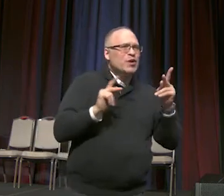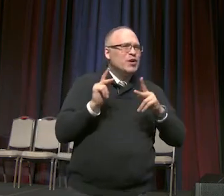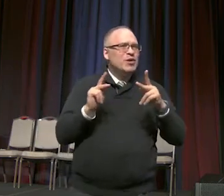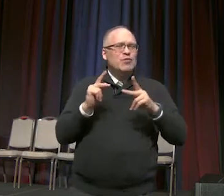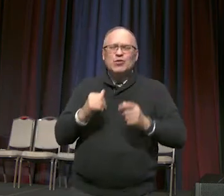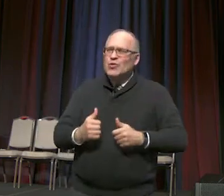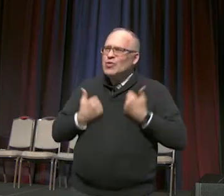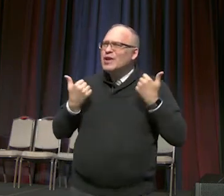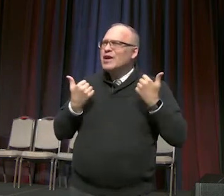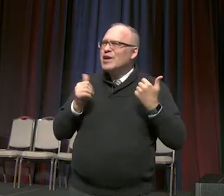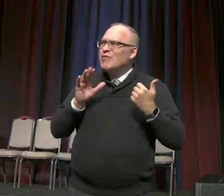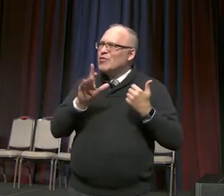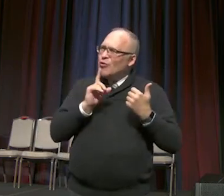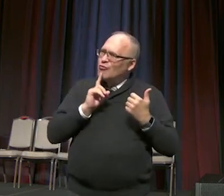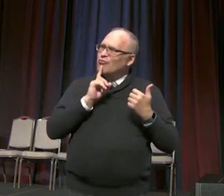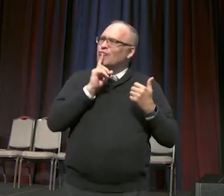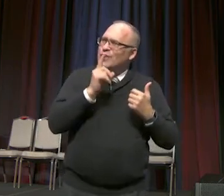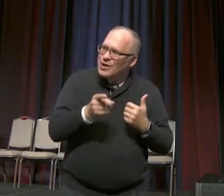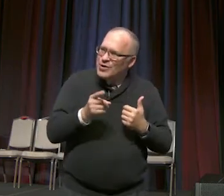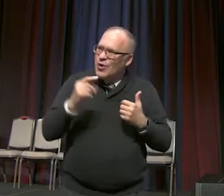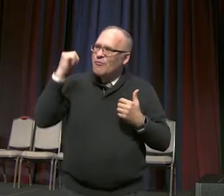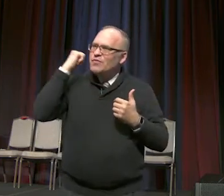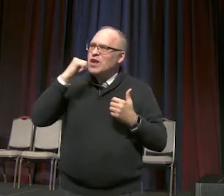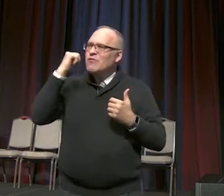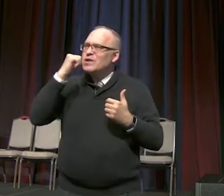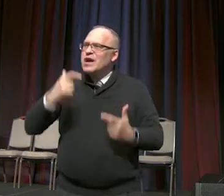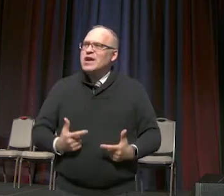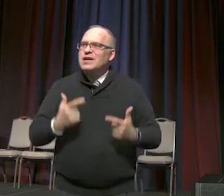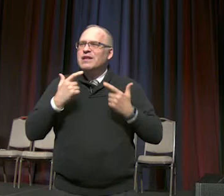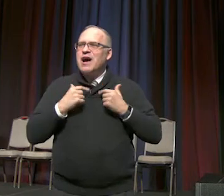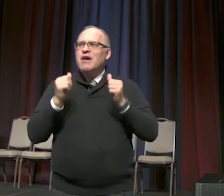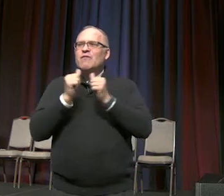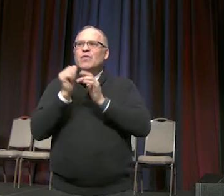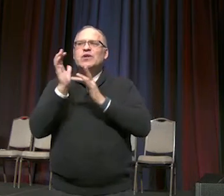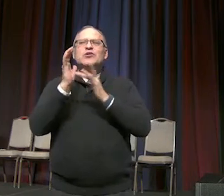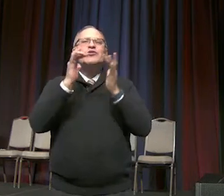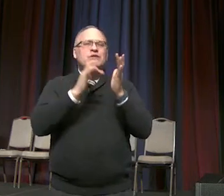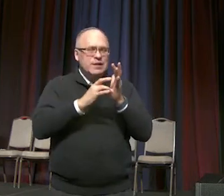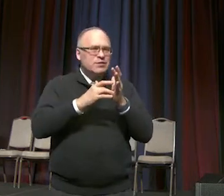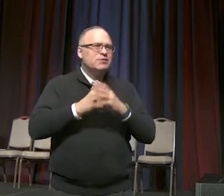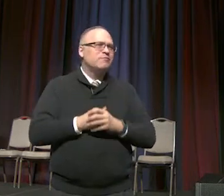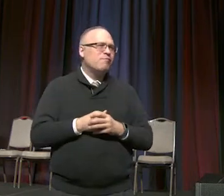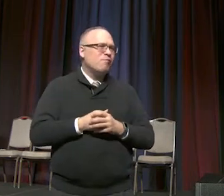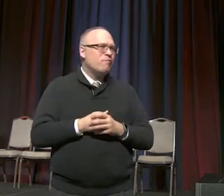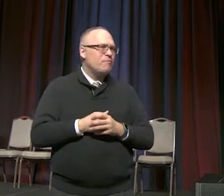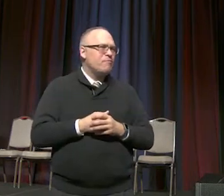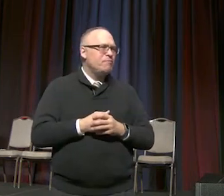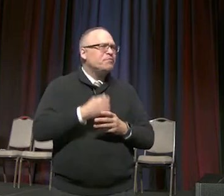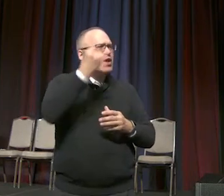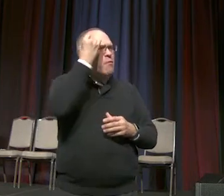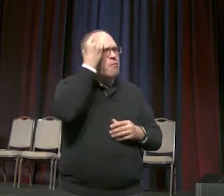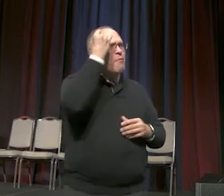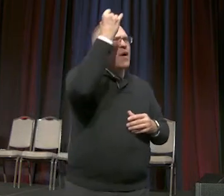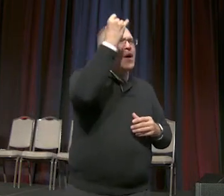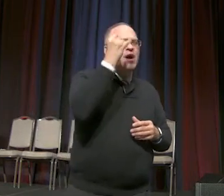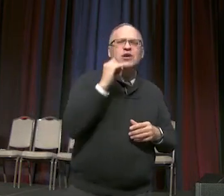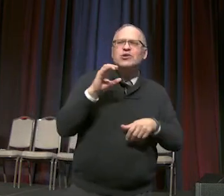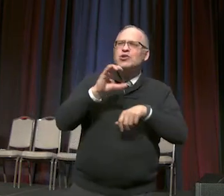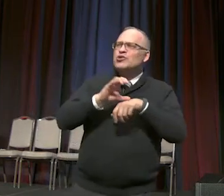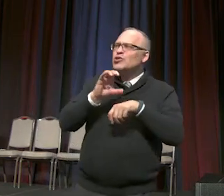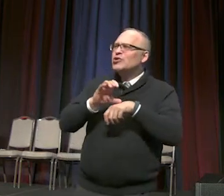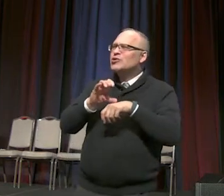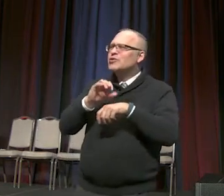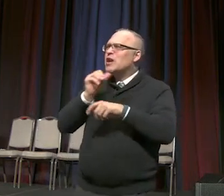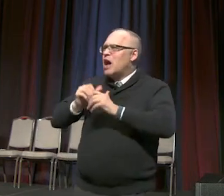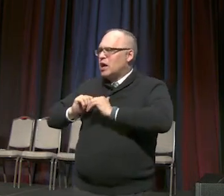their real, everyday lives with Jesus. Imagine churches no longer competing